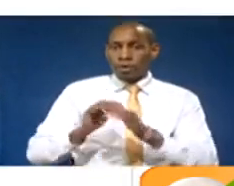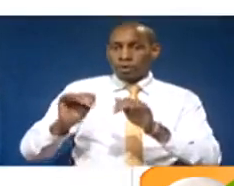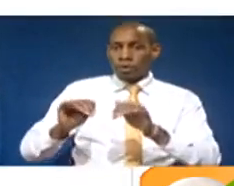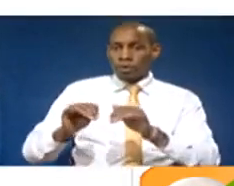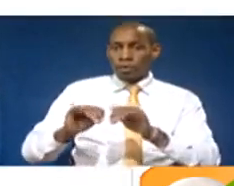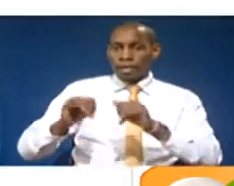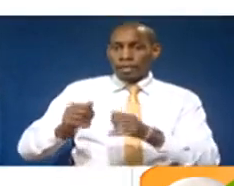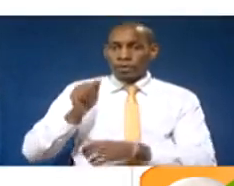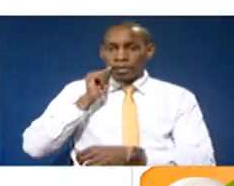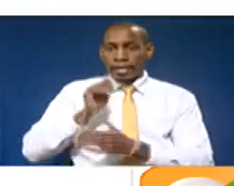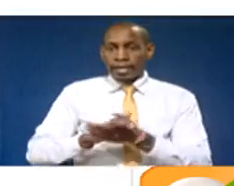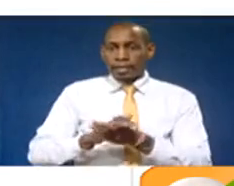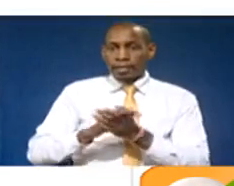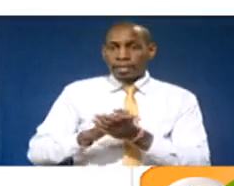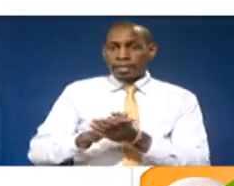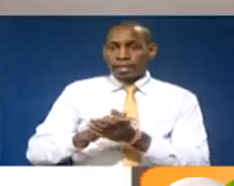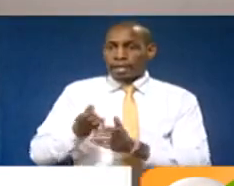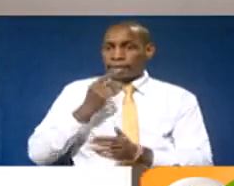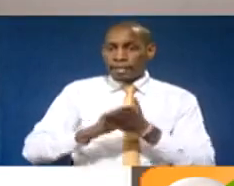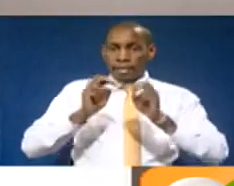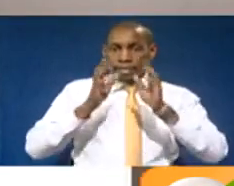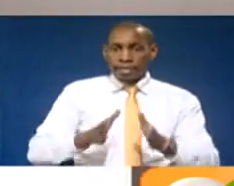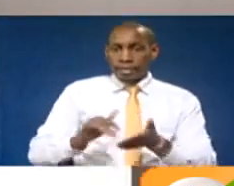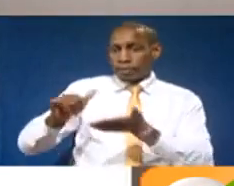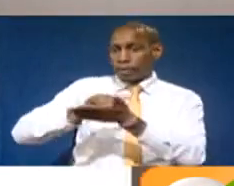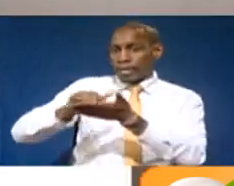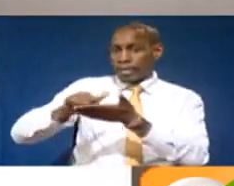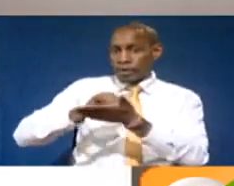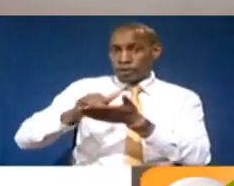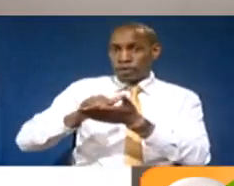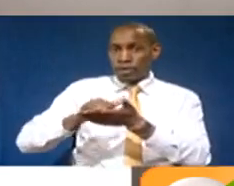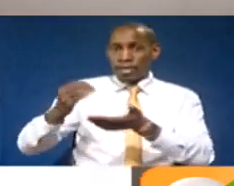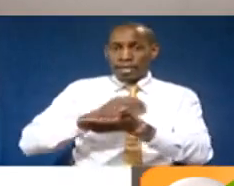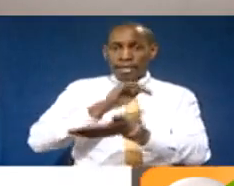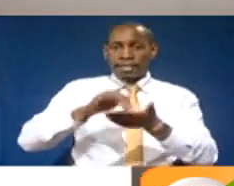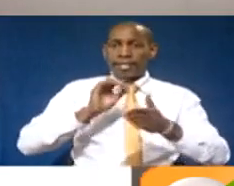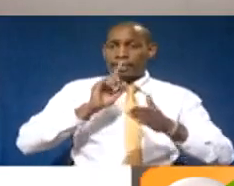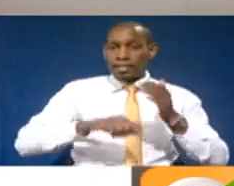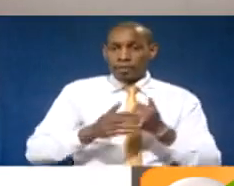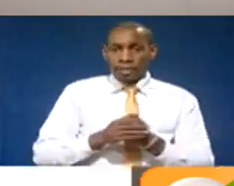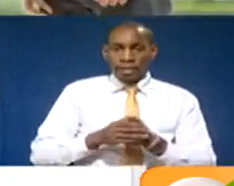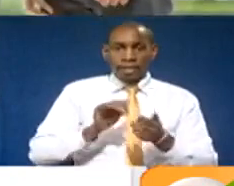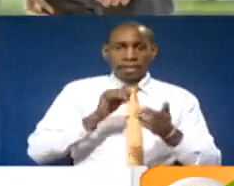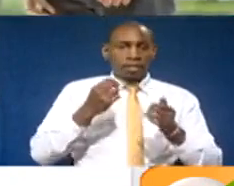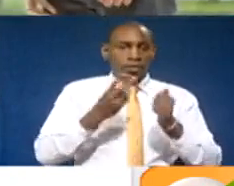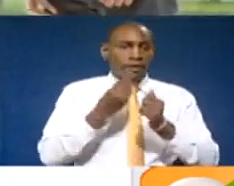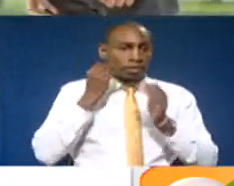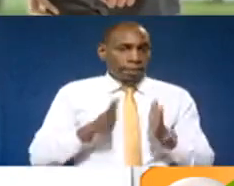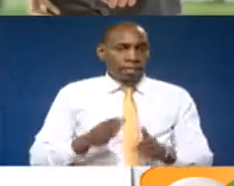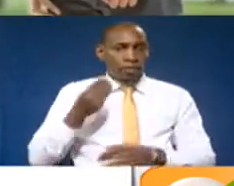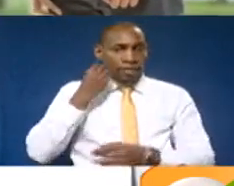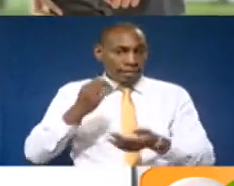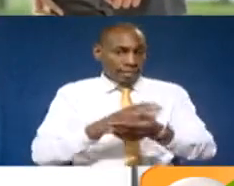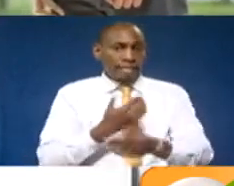New England Journal of Medicine, researchers at the New York Memorial Sloan Kettering Cancer Center say that 12 patients suffering